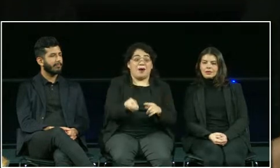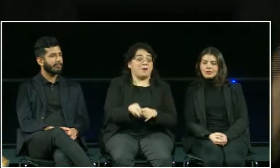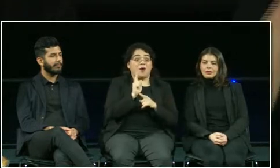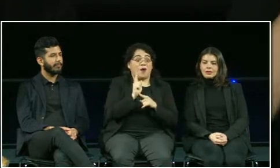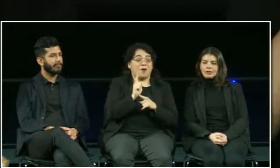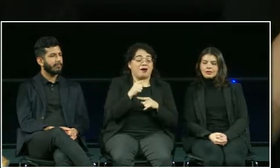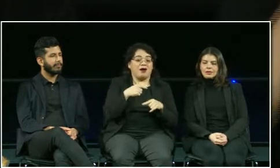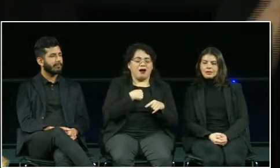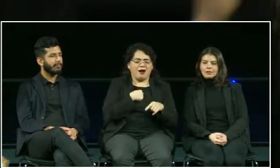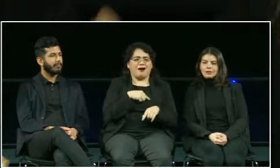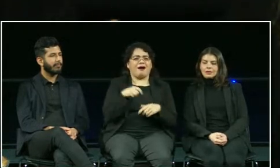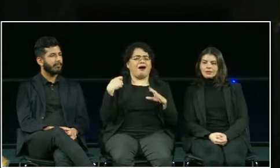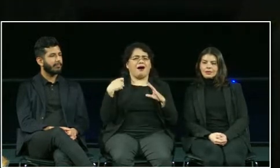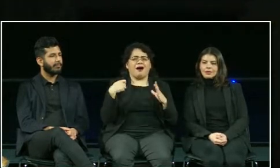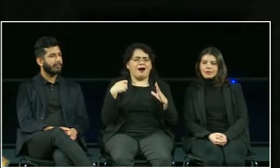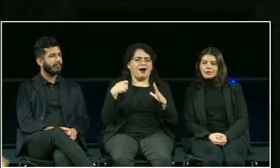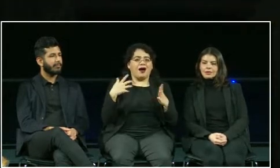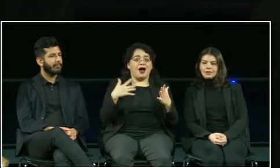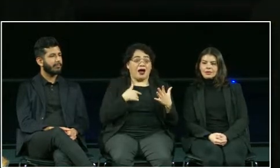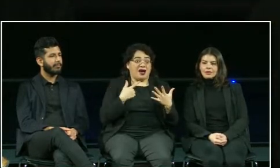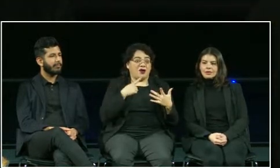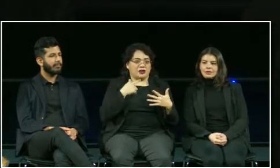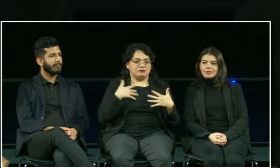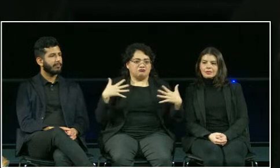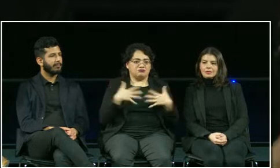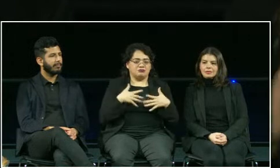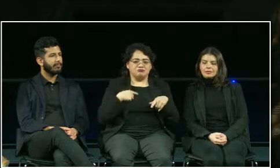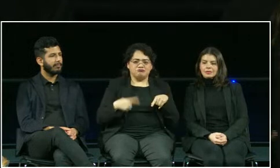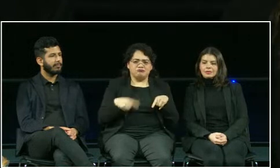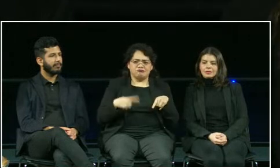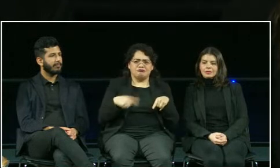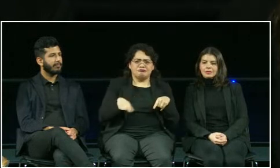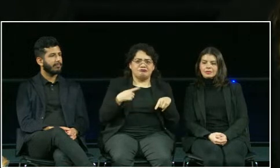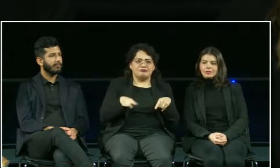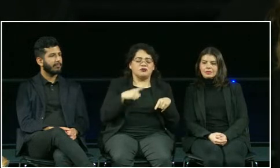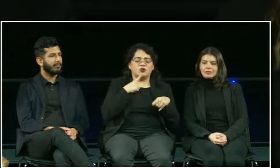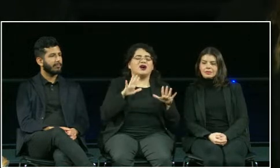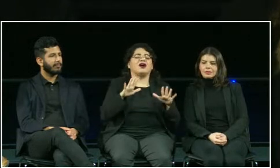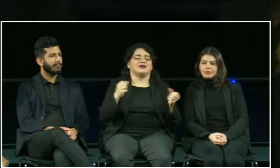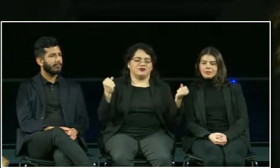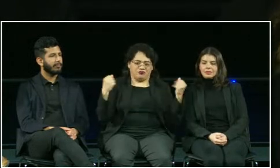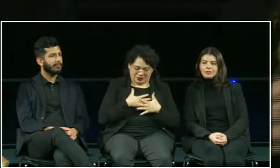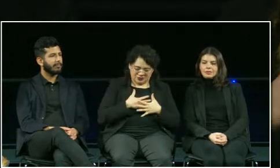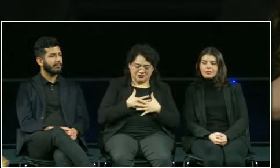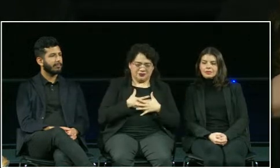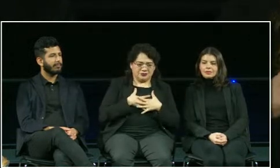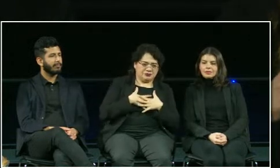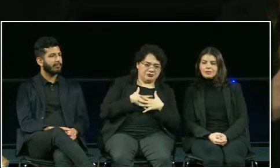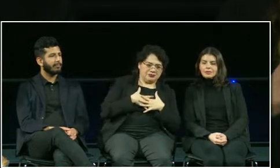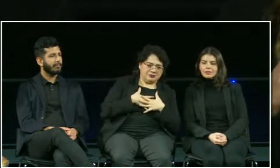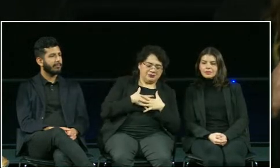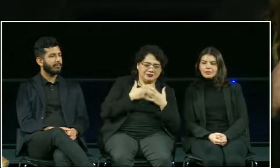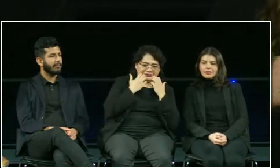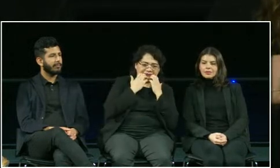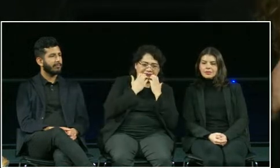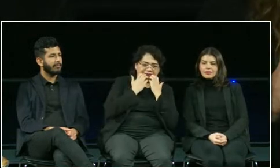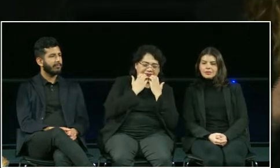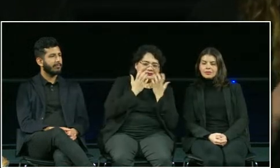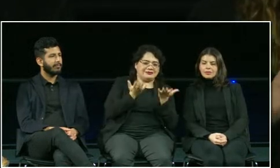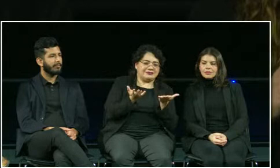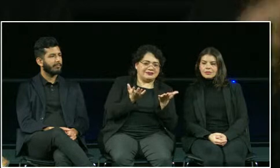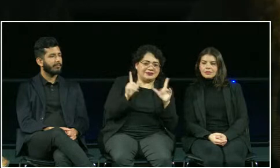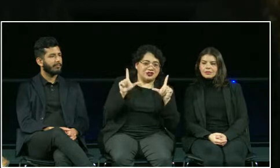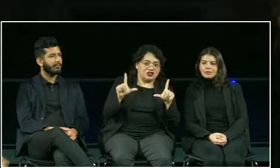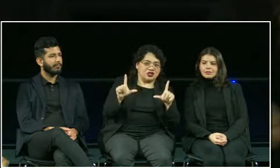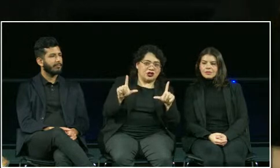moment, I'm terrified. I'm really terrified, for example, also in this short, when